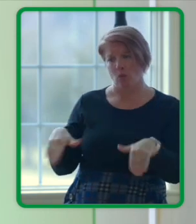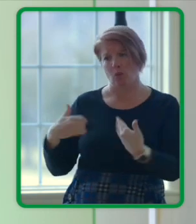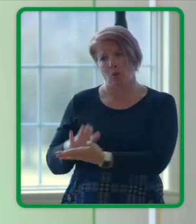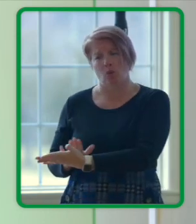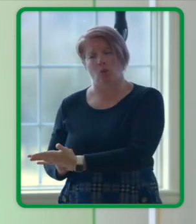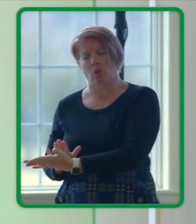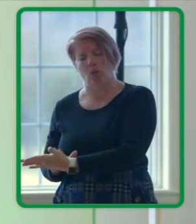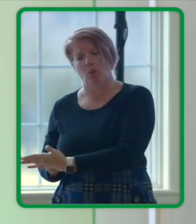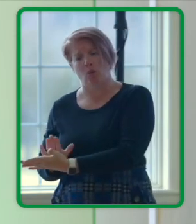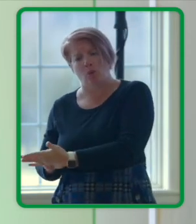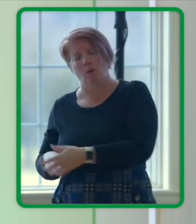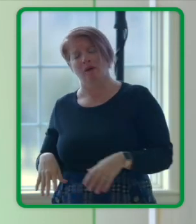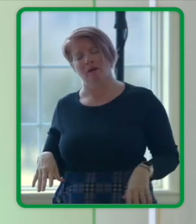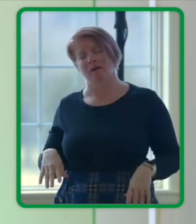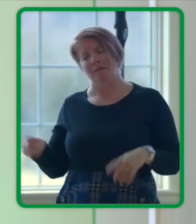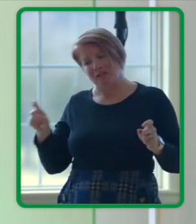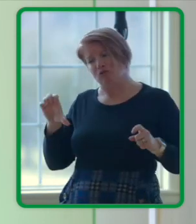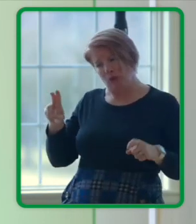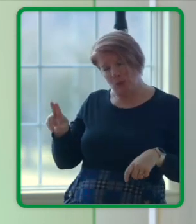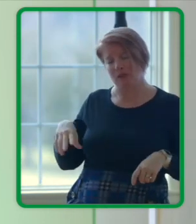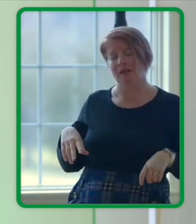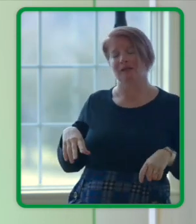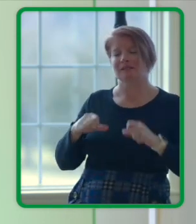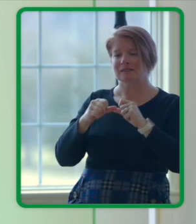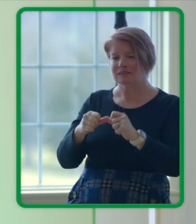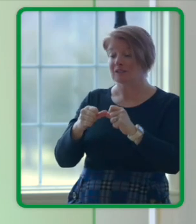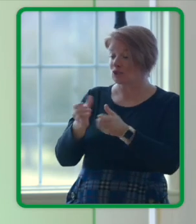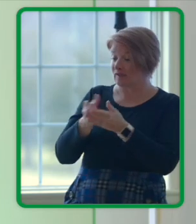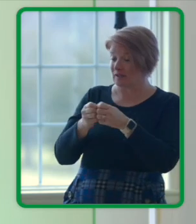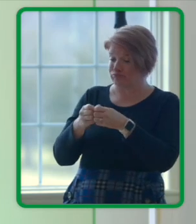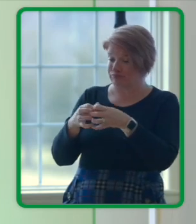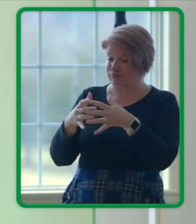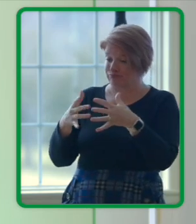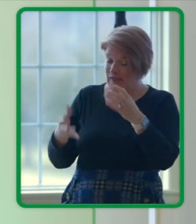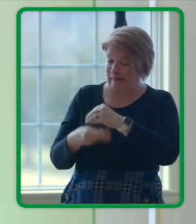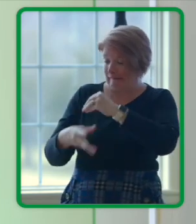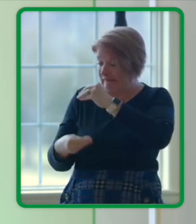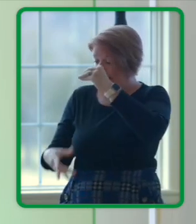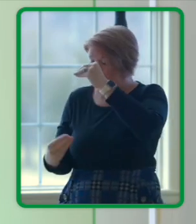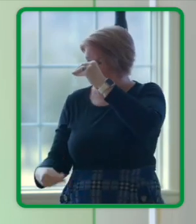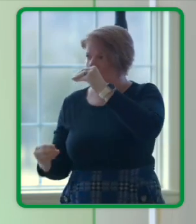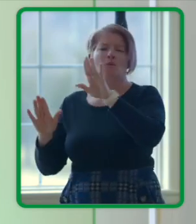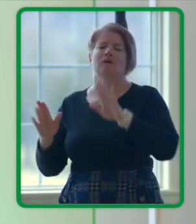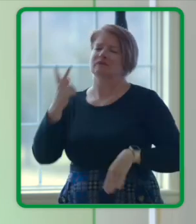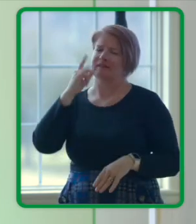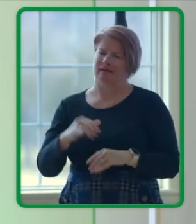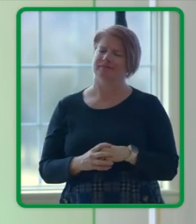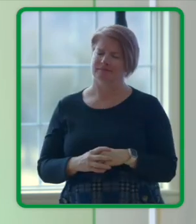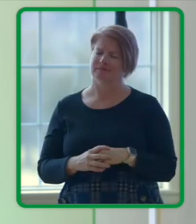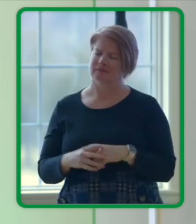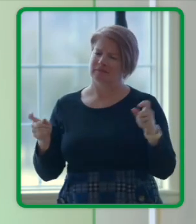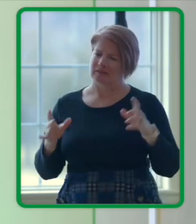credit for managing the credit union and continually expanding services to members. It's always just a great thing to see